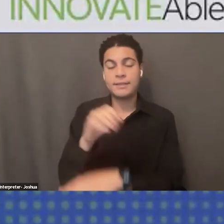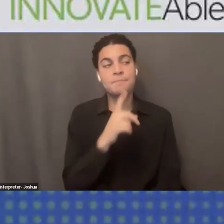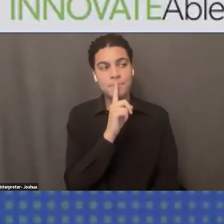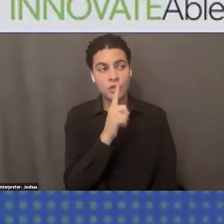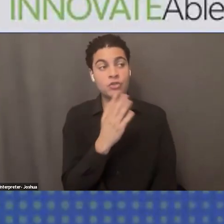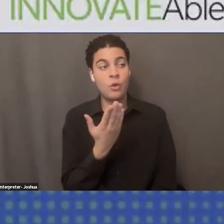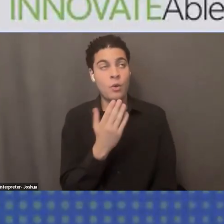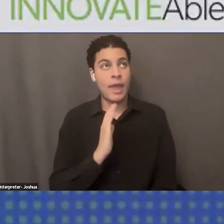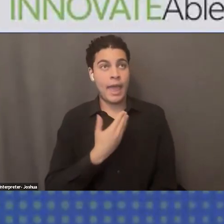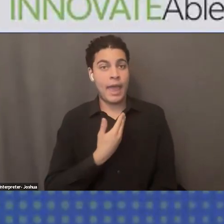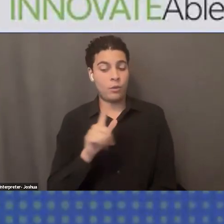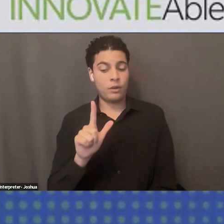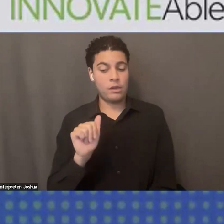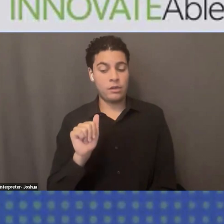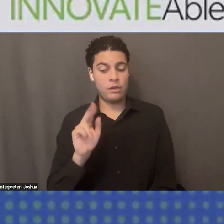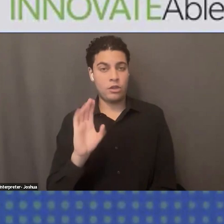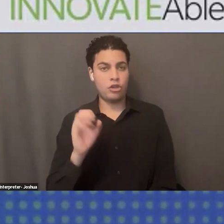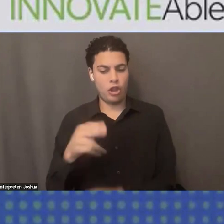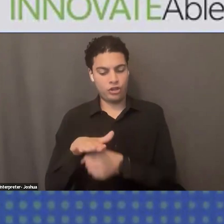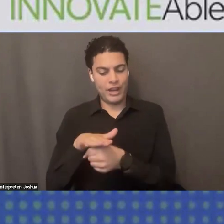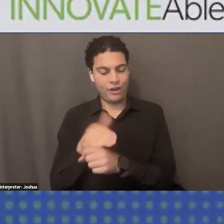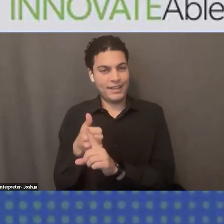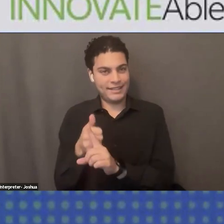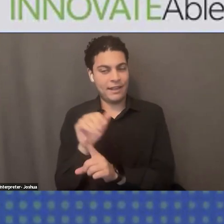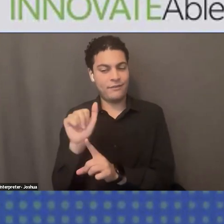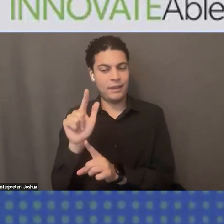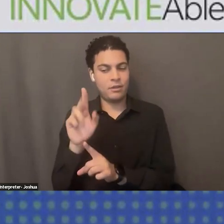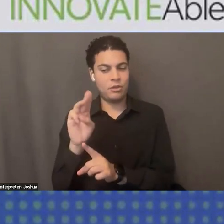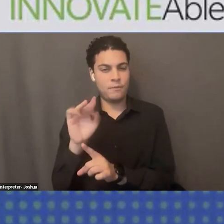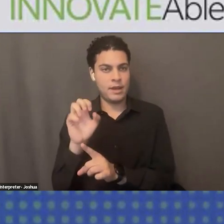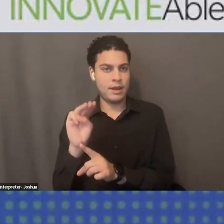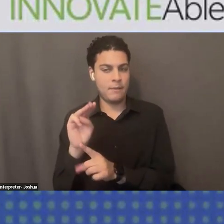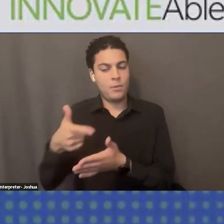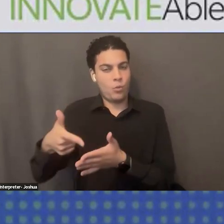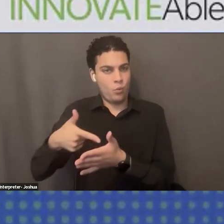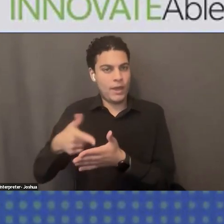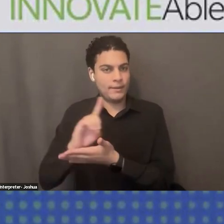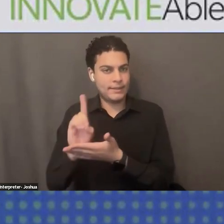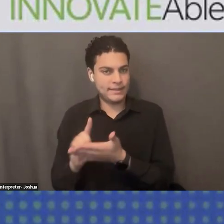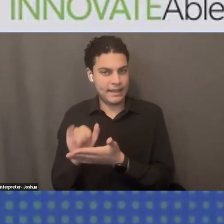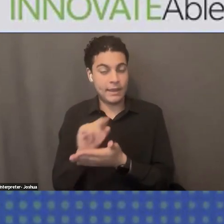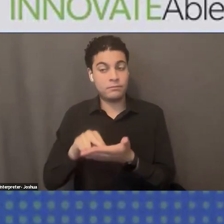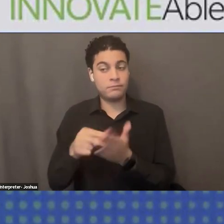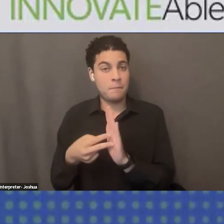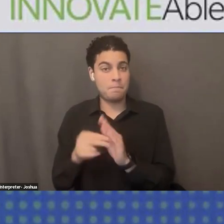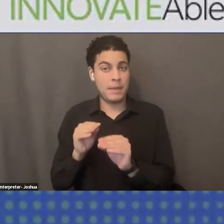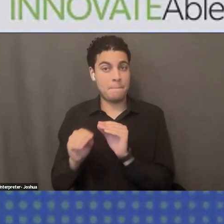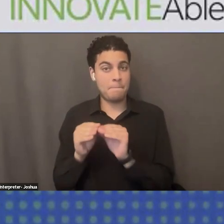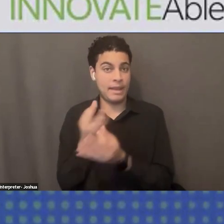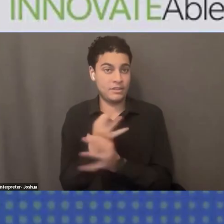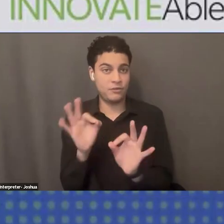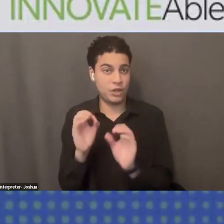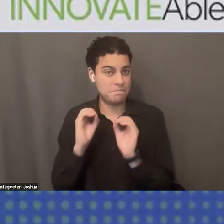is aluminum welded design, so that is pretty much maintenance free. All the extrusions that come through it are